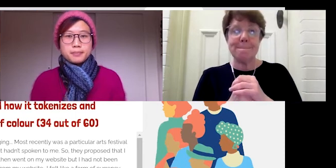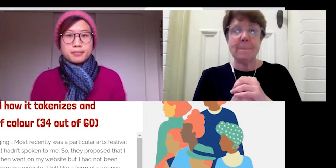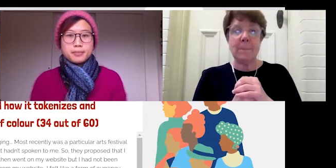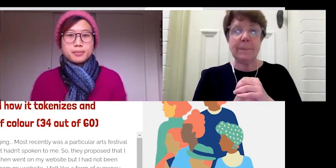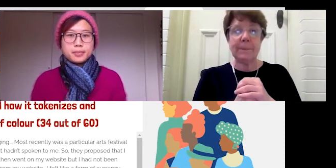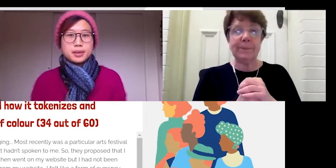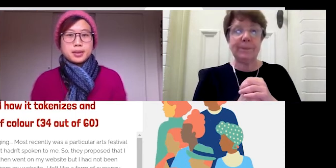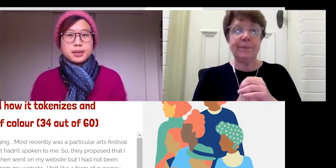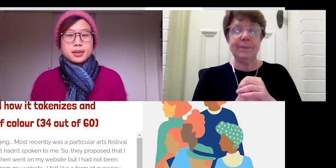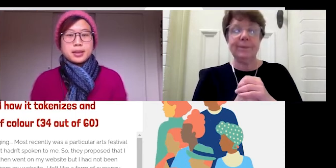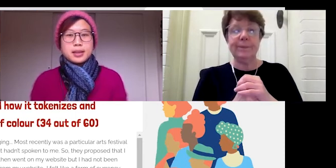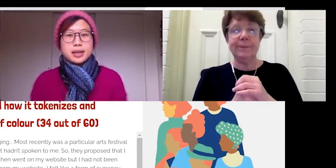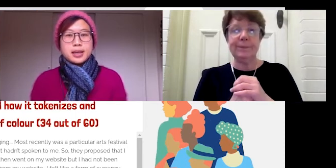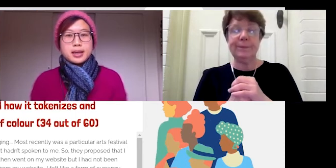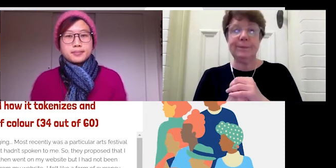Yep.